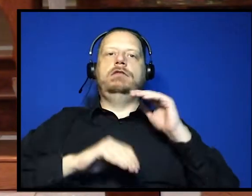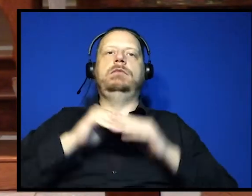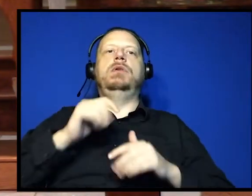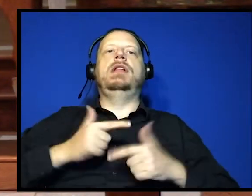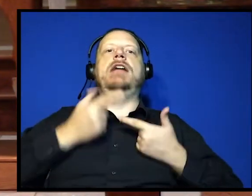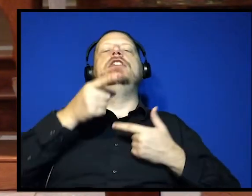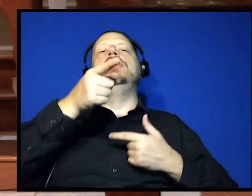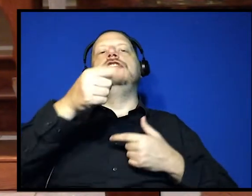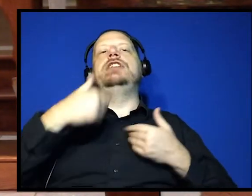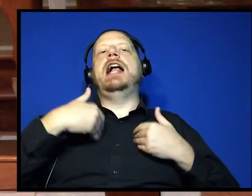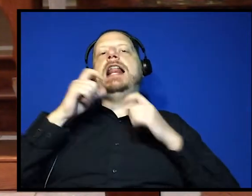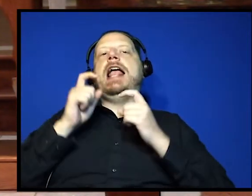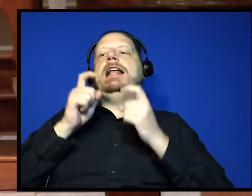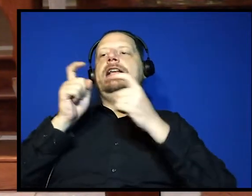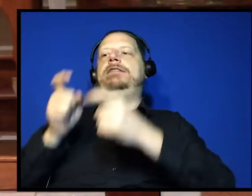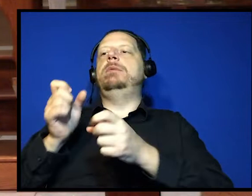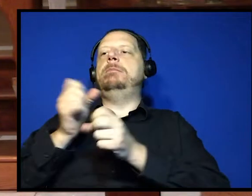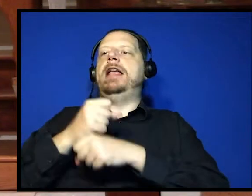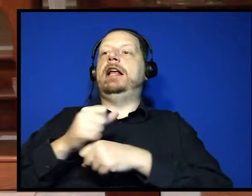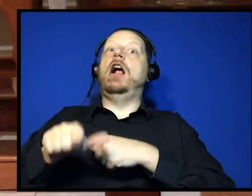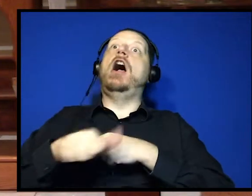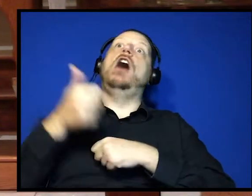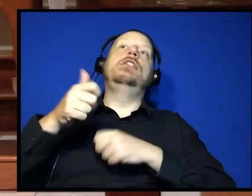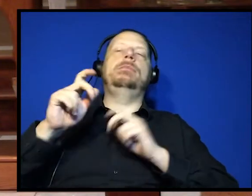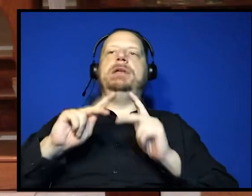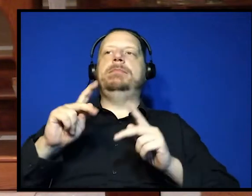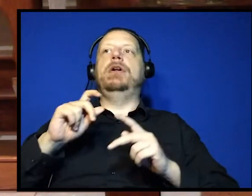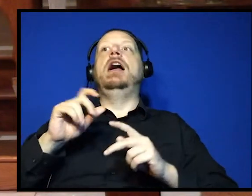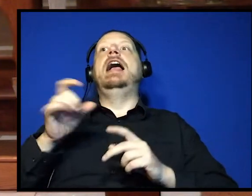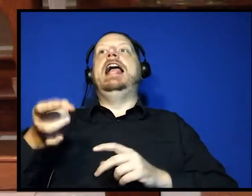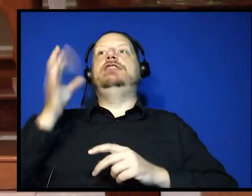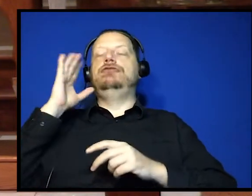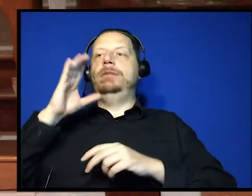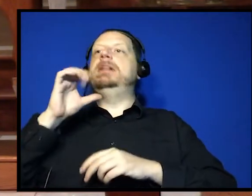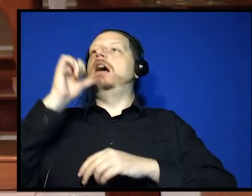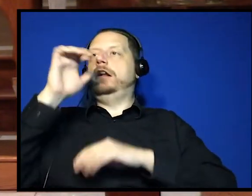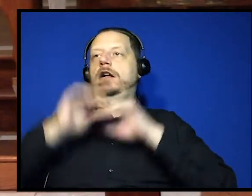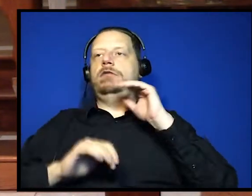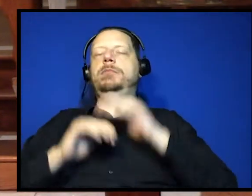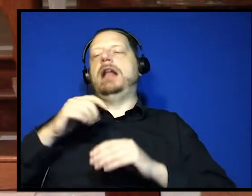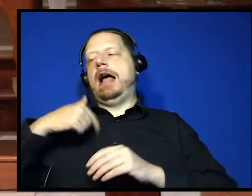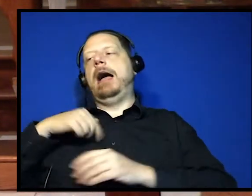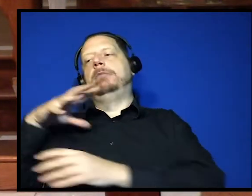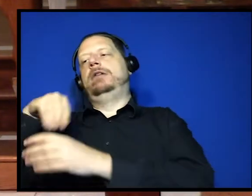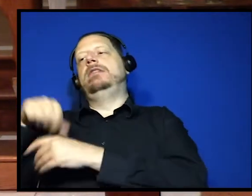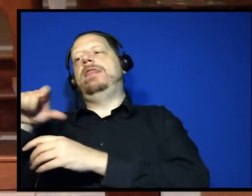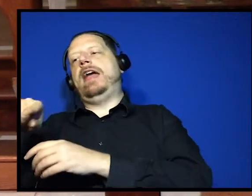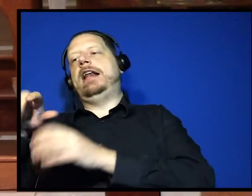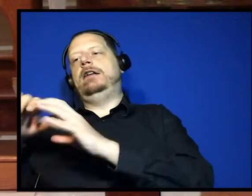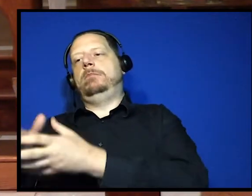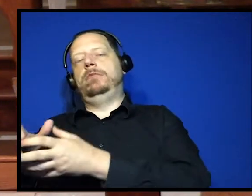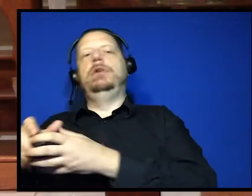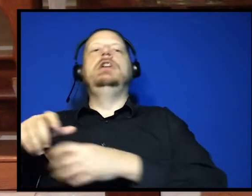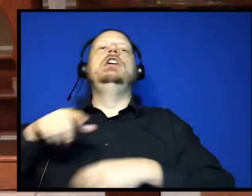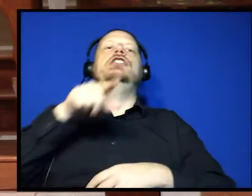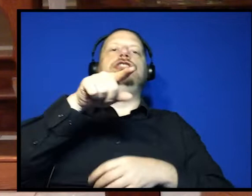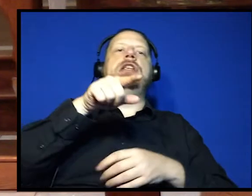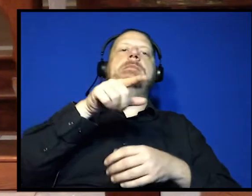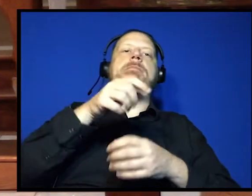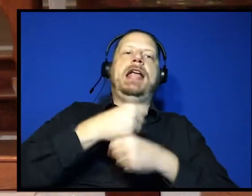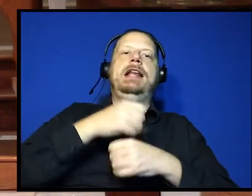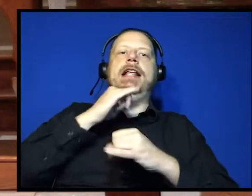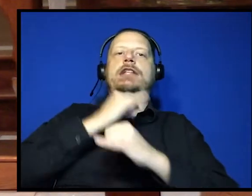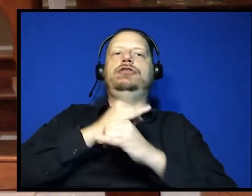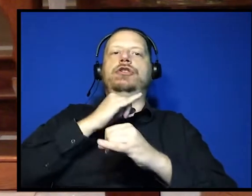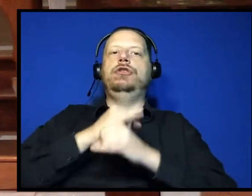gift of making other people extremely uncomfortable, and I count myself in that number. And she made institutions